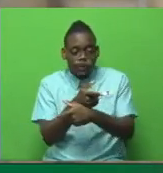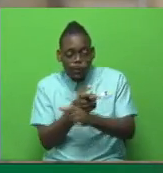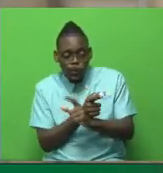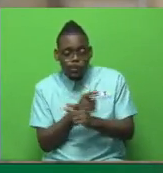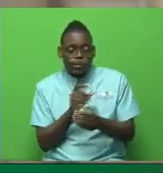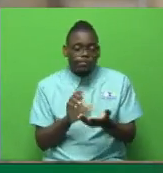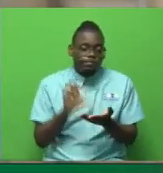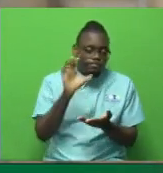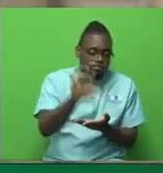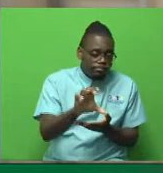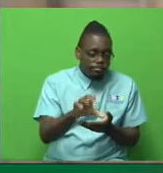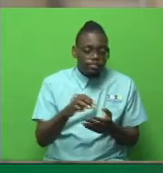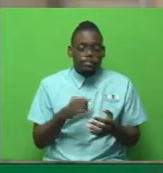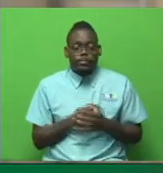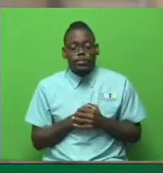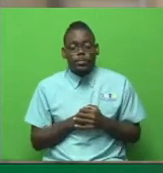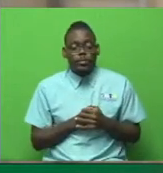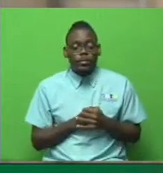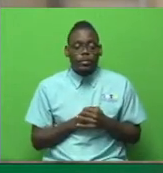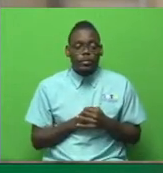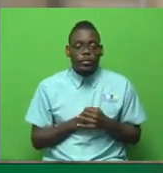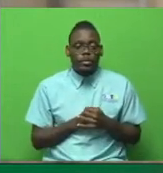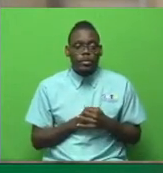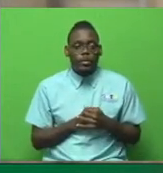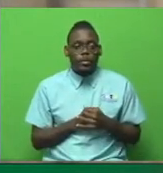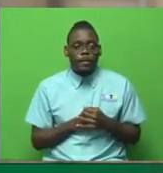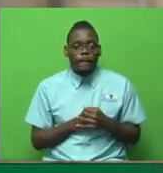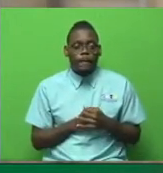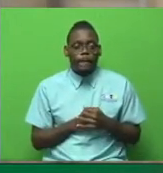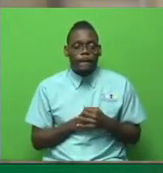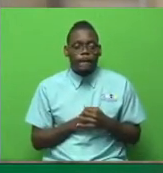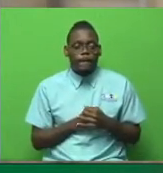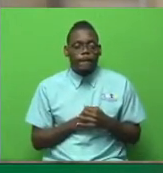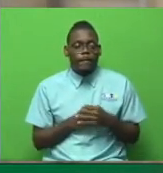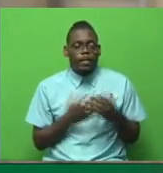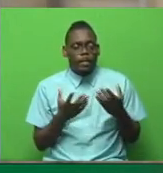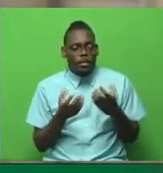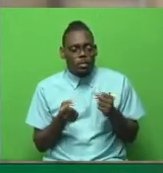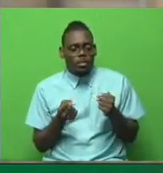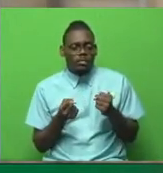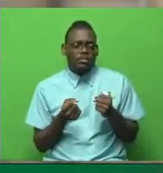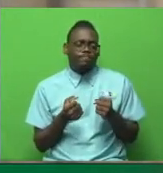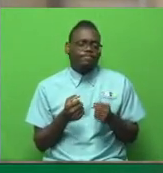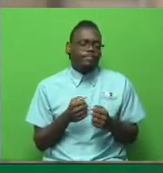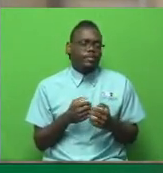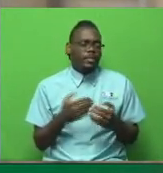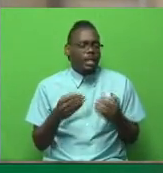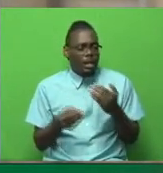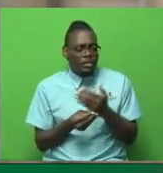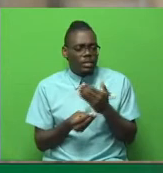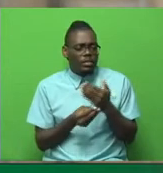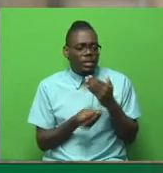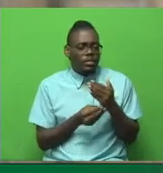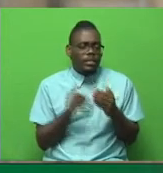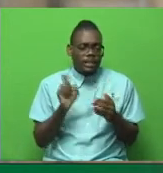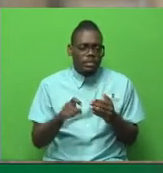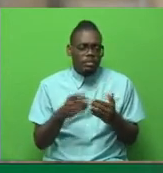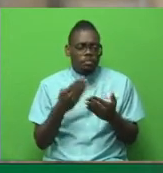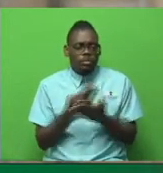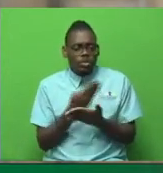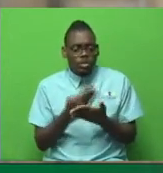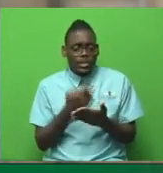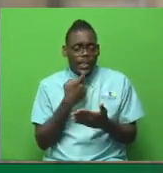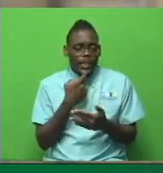Madam speaker as I conclude I want to say that this budget States unequivocally that Trinidad and